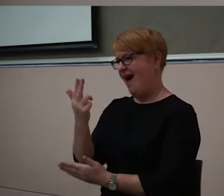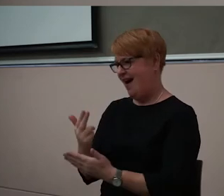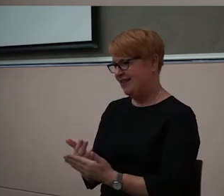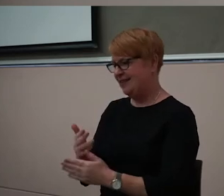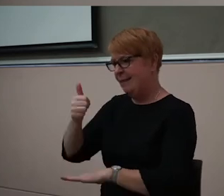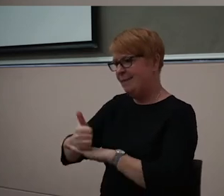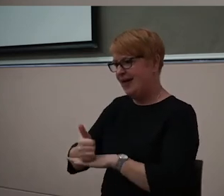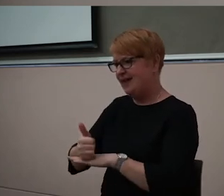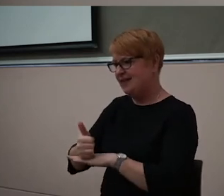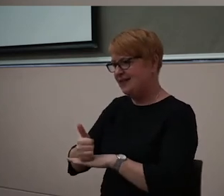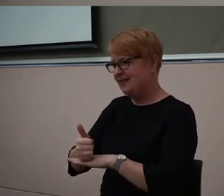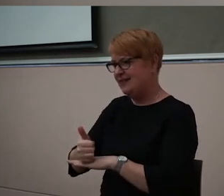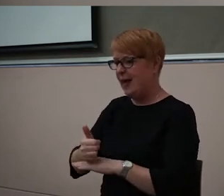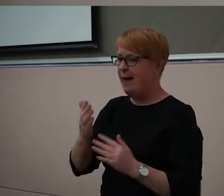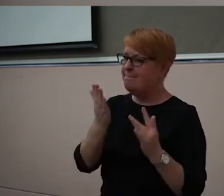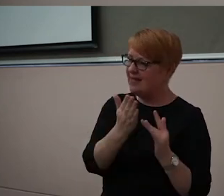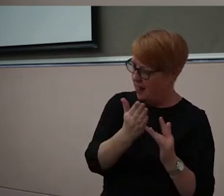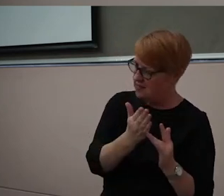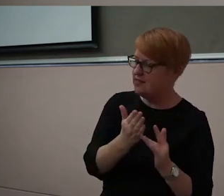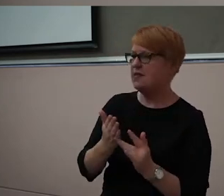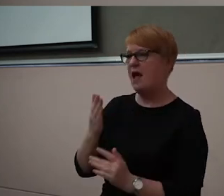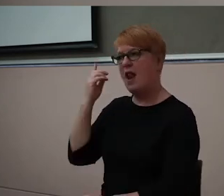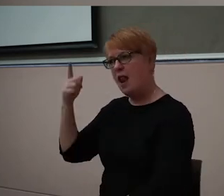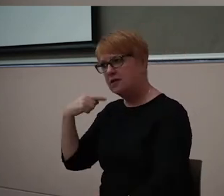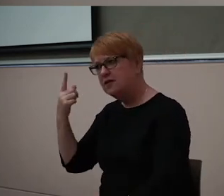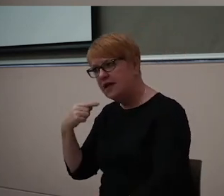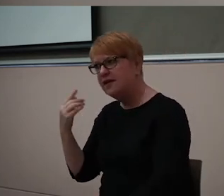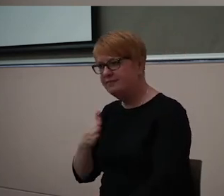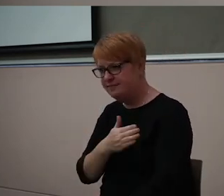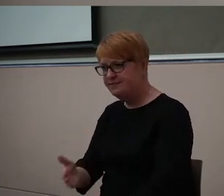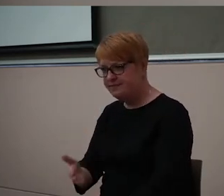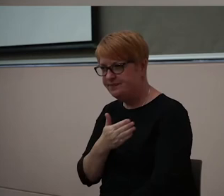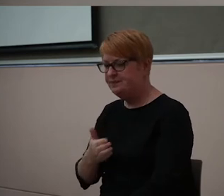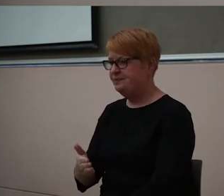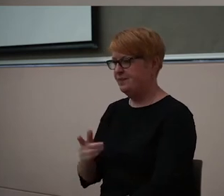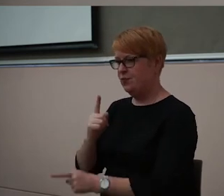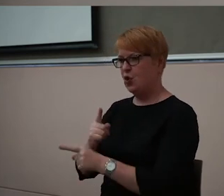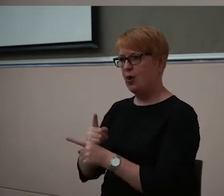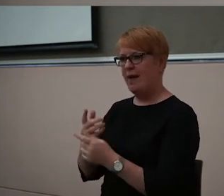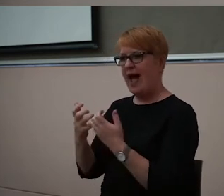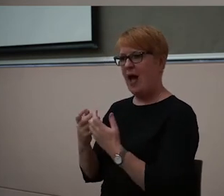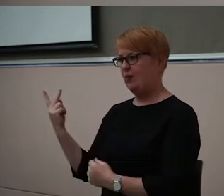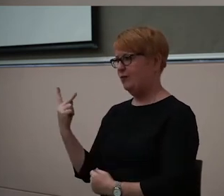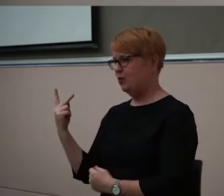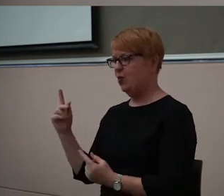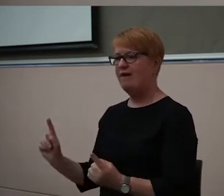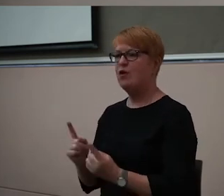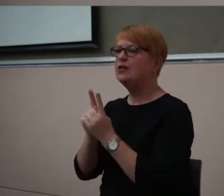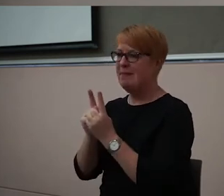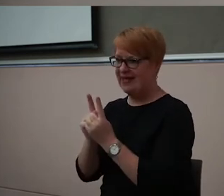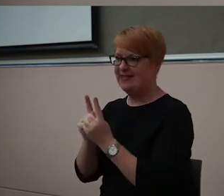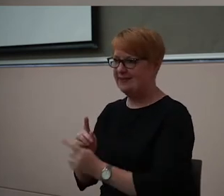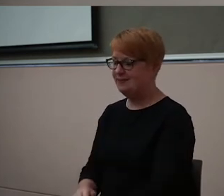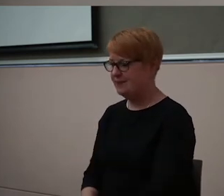abroad, just for me and my two kids to go to Bangladesh, the airfare is going to cost about £4,000.